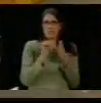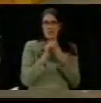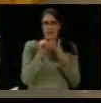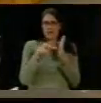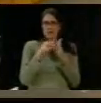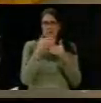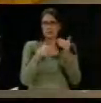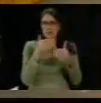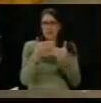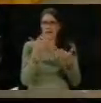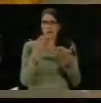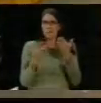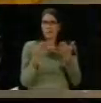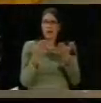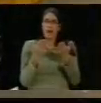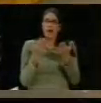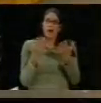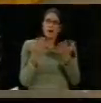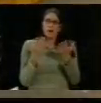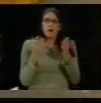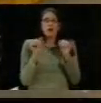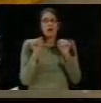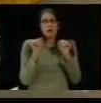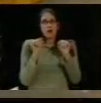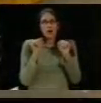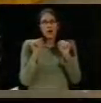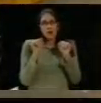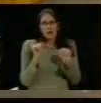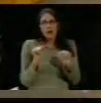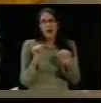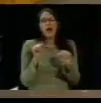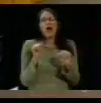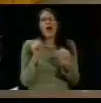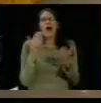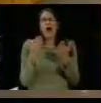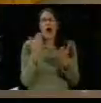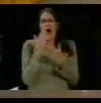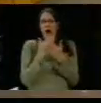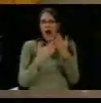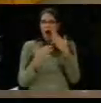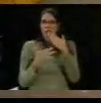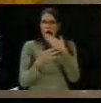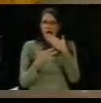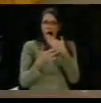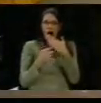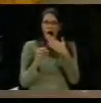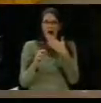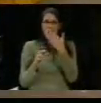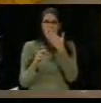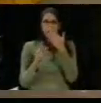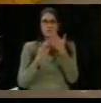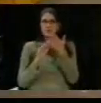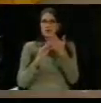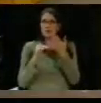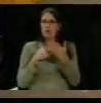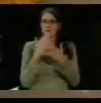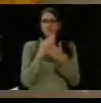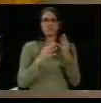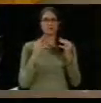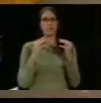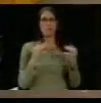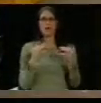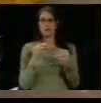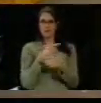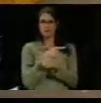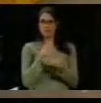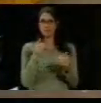proceeding maybe could possibly, there's some kind of technique, or is this some method that you all